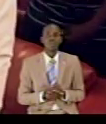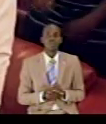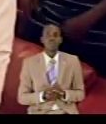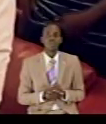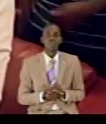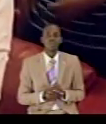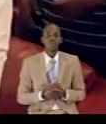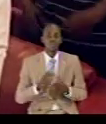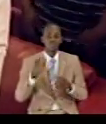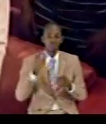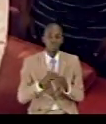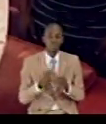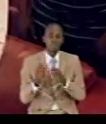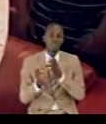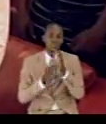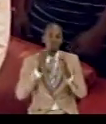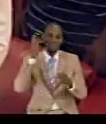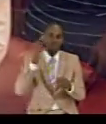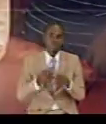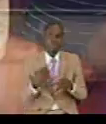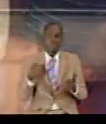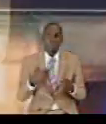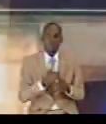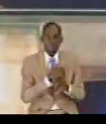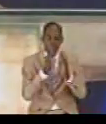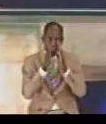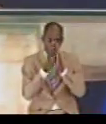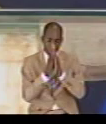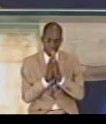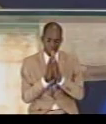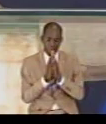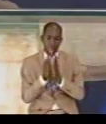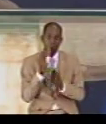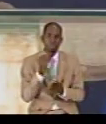In Jesus' name we pray.